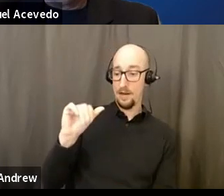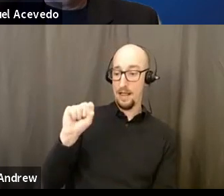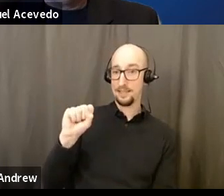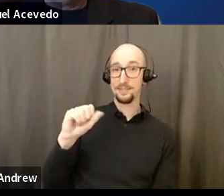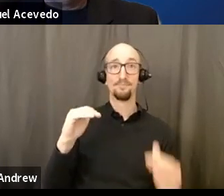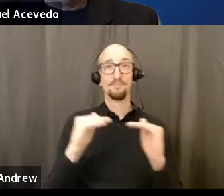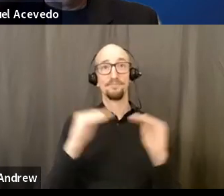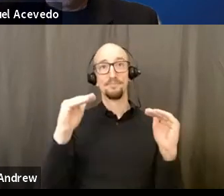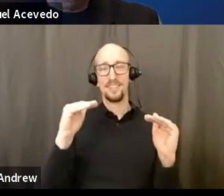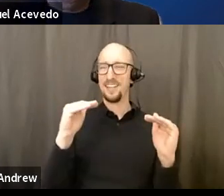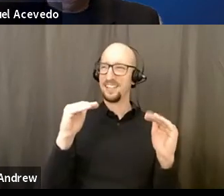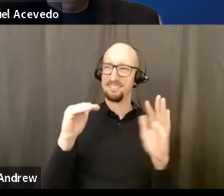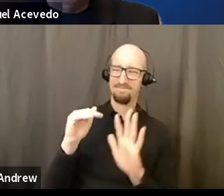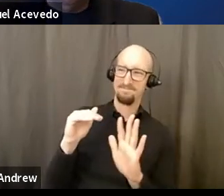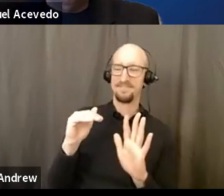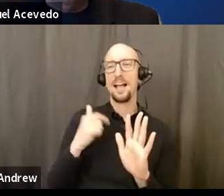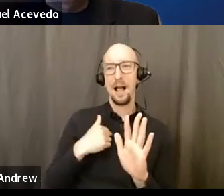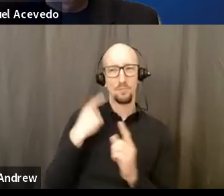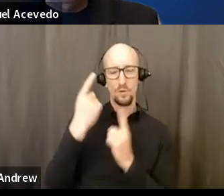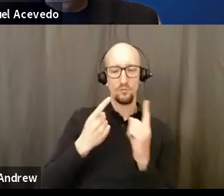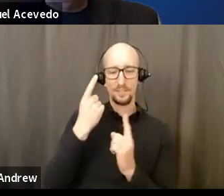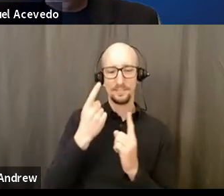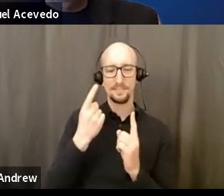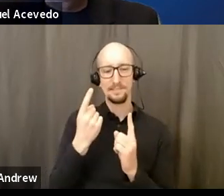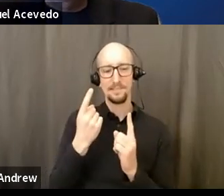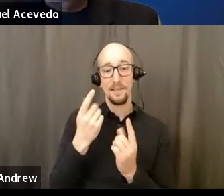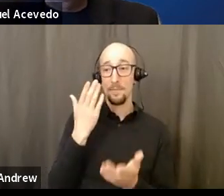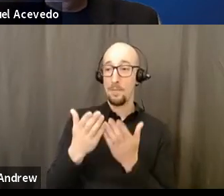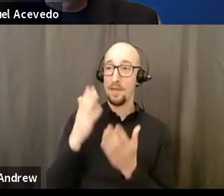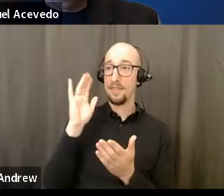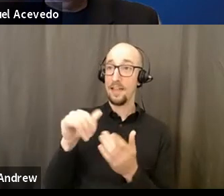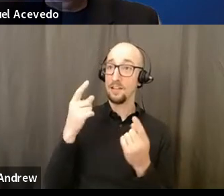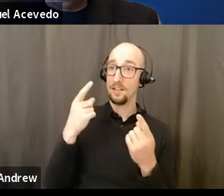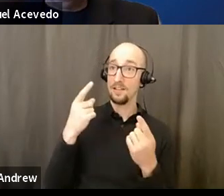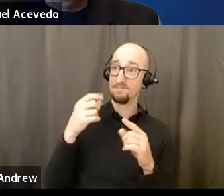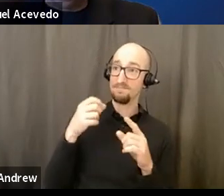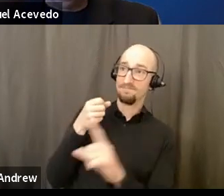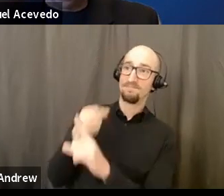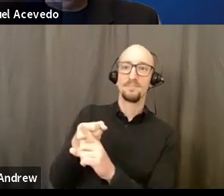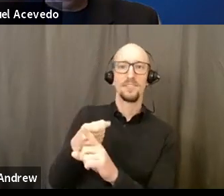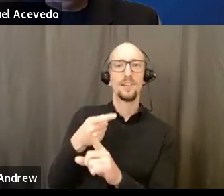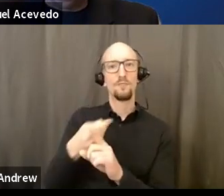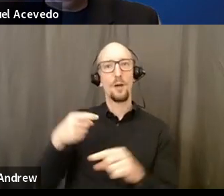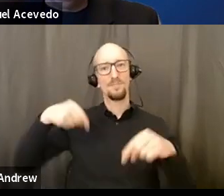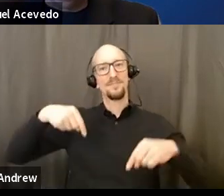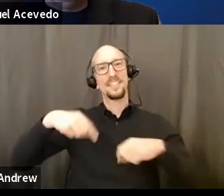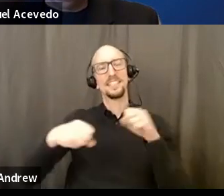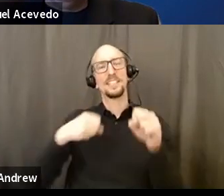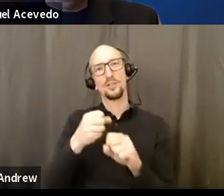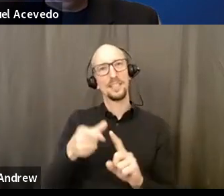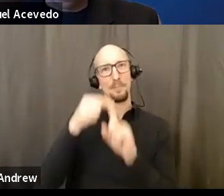equivalent, I just wonder whether that might be affected by the unusual way